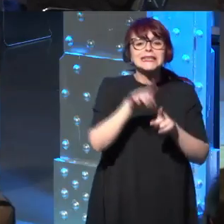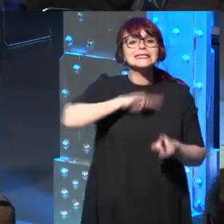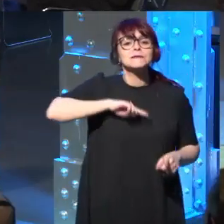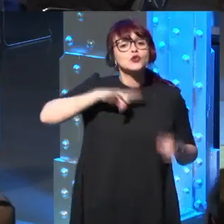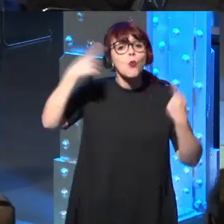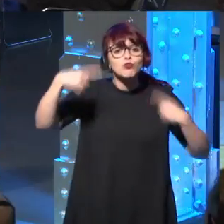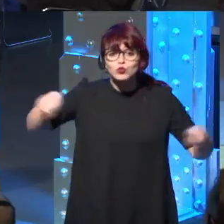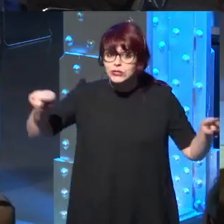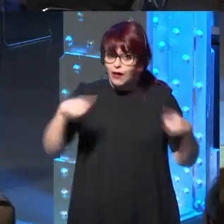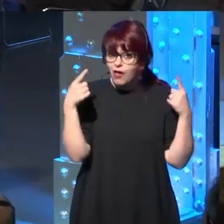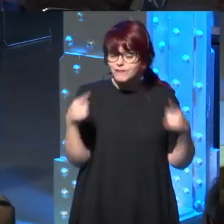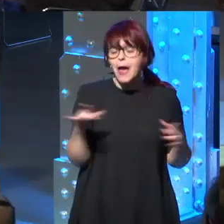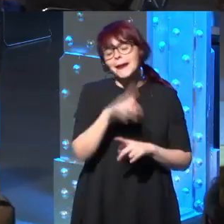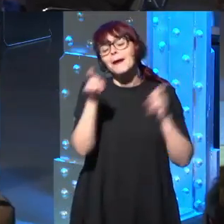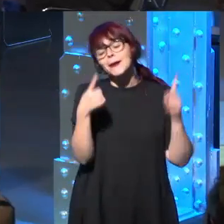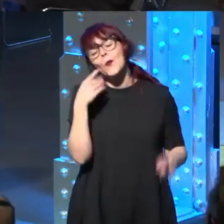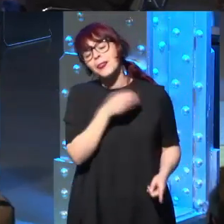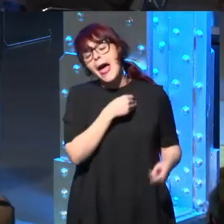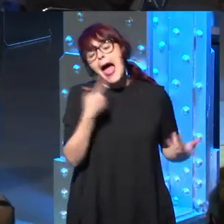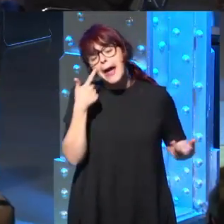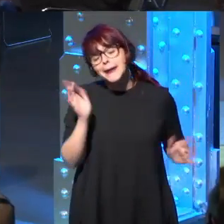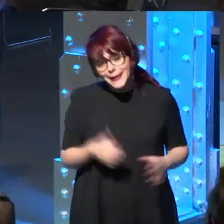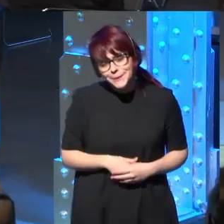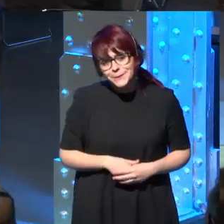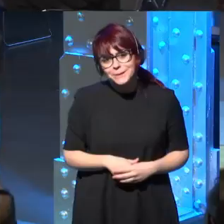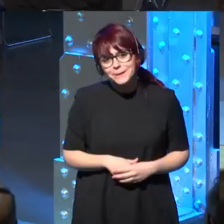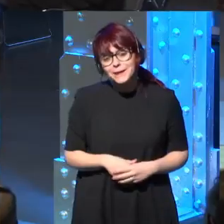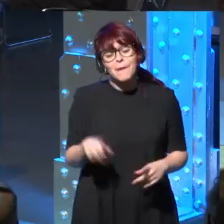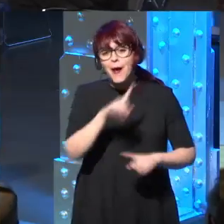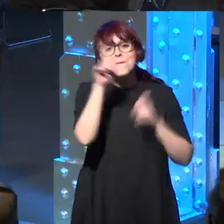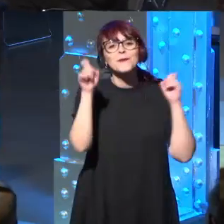Yes, but what is the question? The question is that